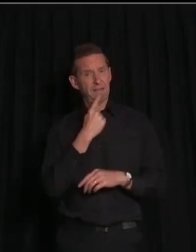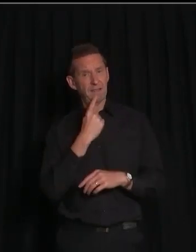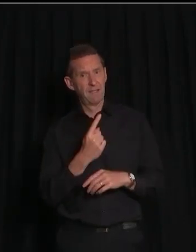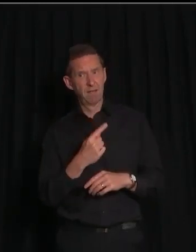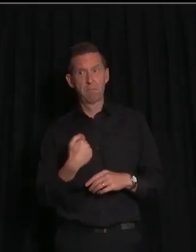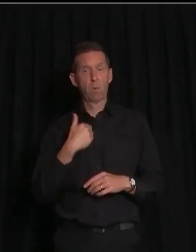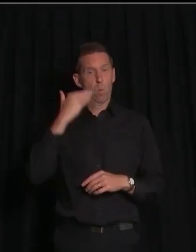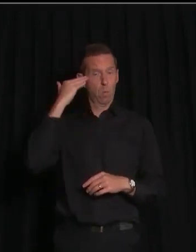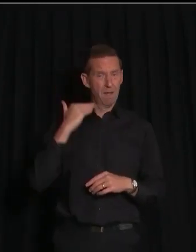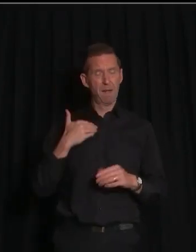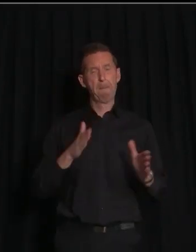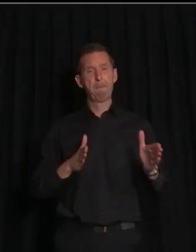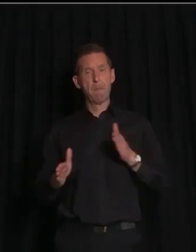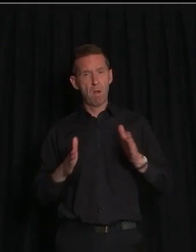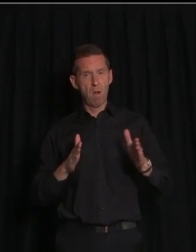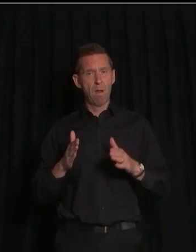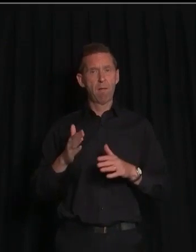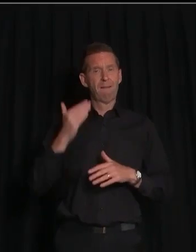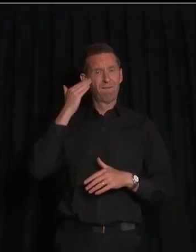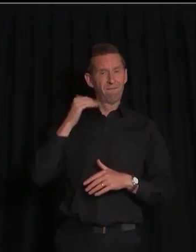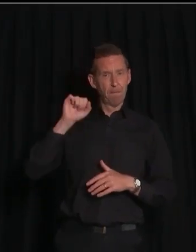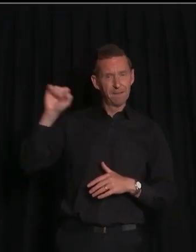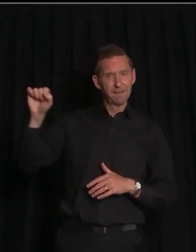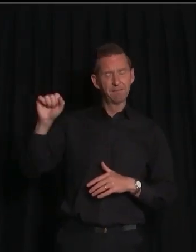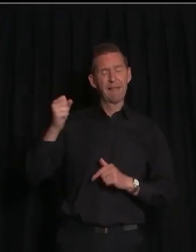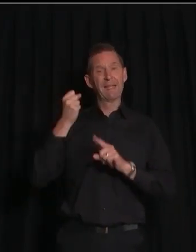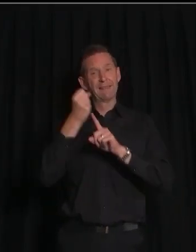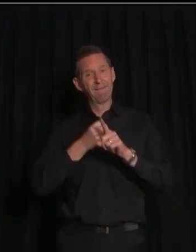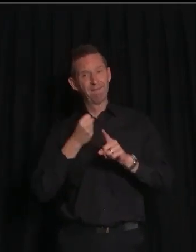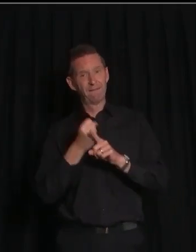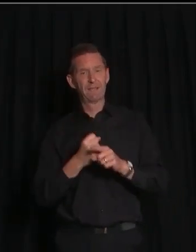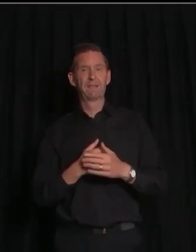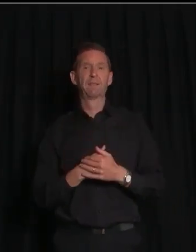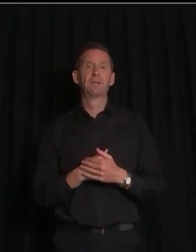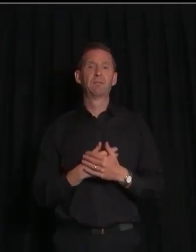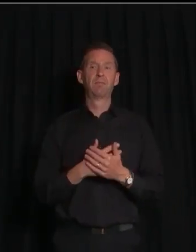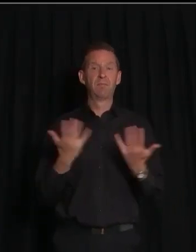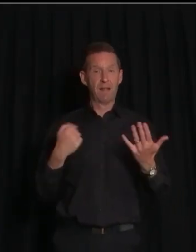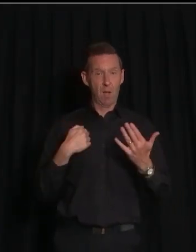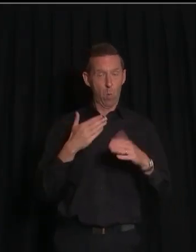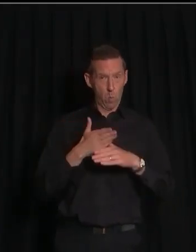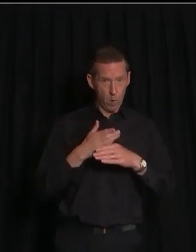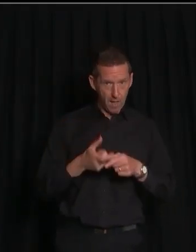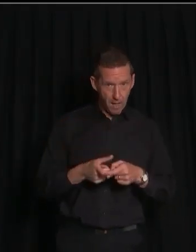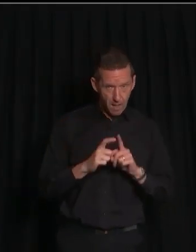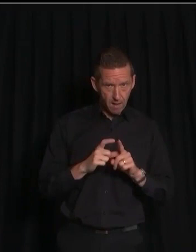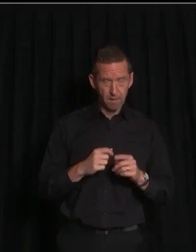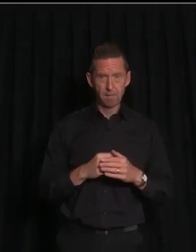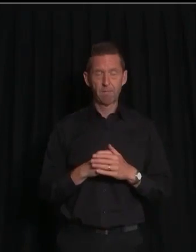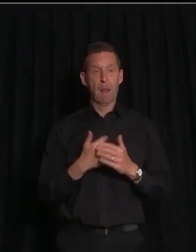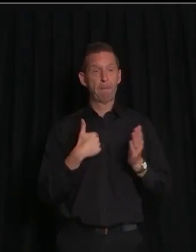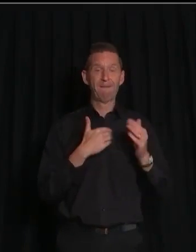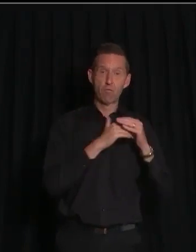woman, bisexual, feminist, activist, friend. I'm a hard worker, and I'm also a